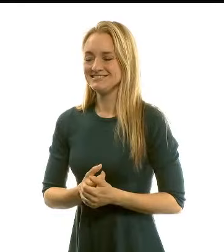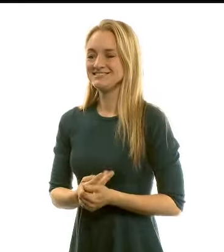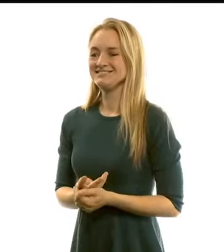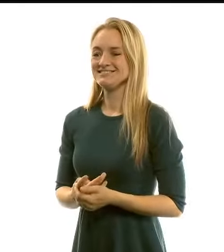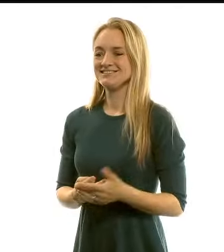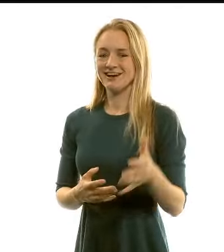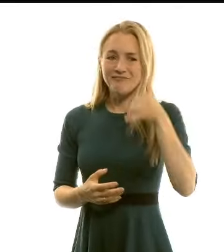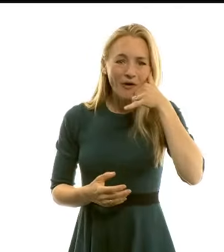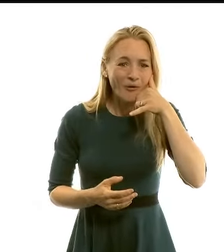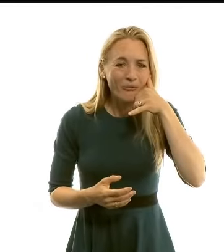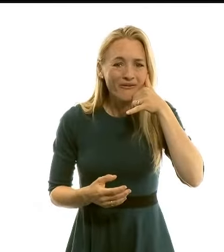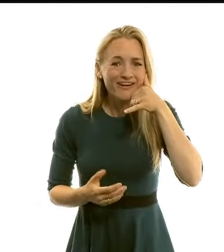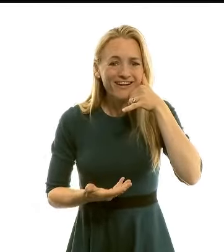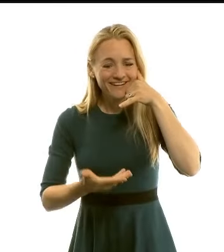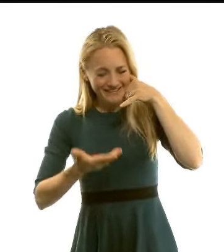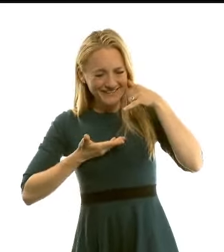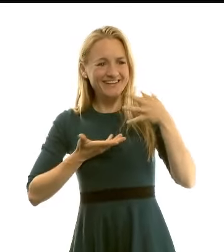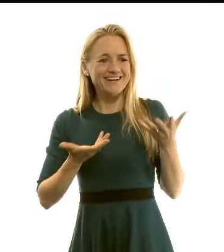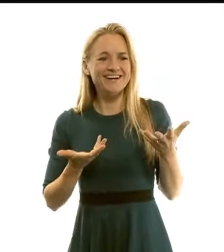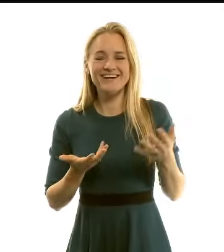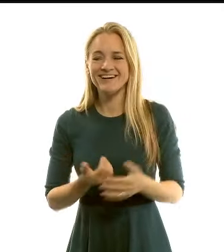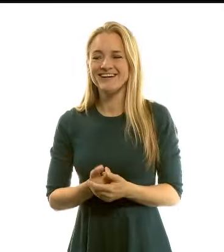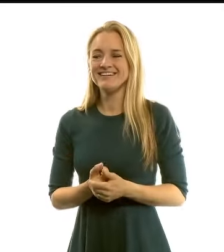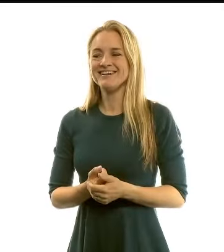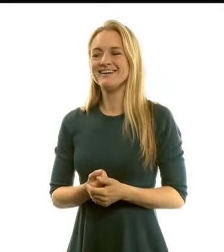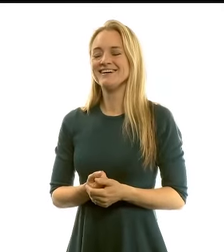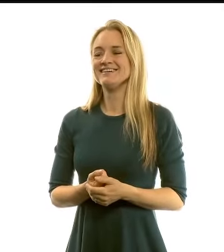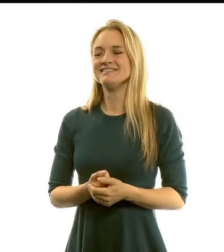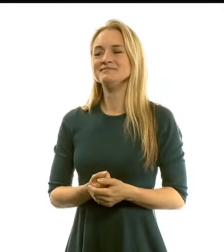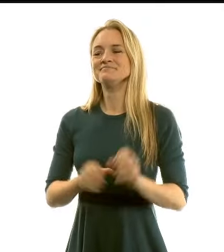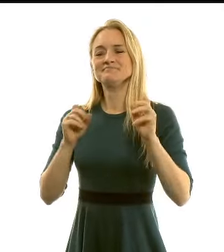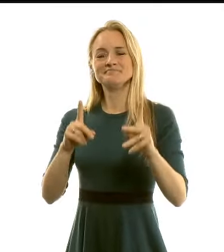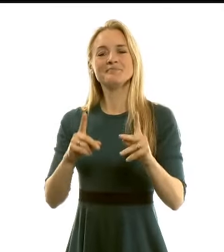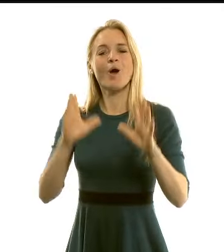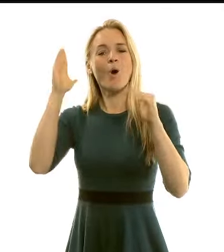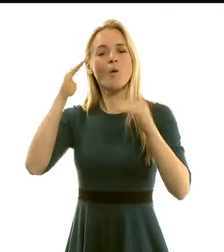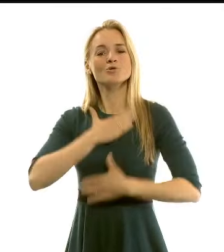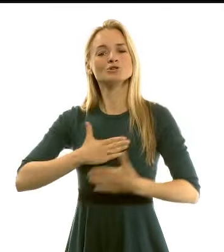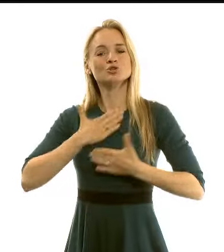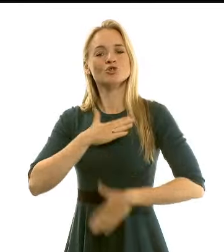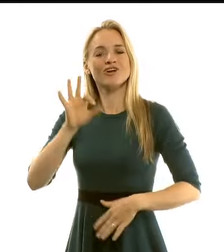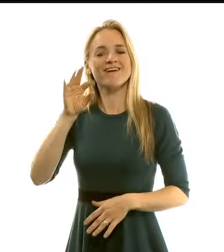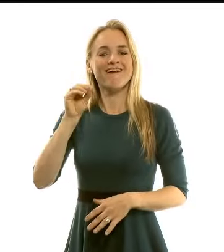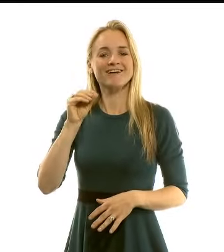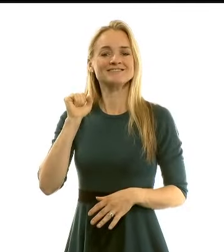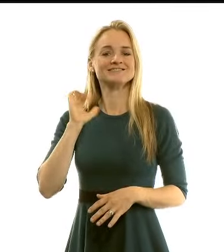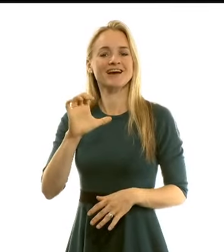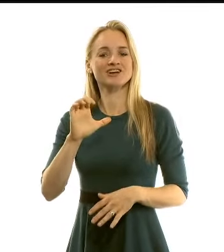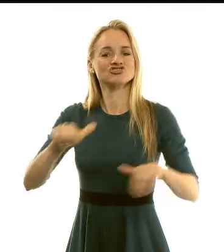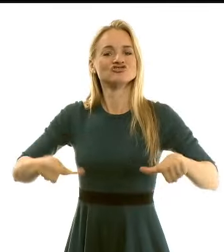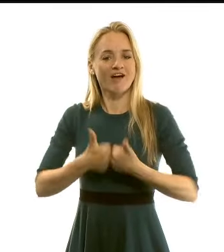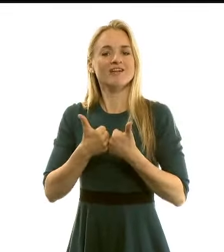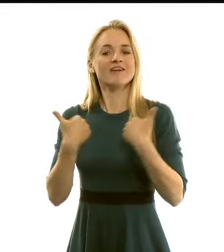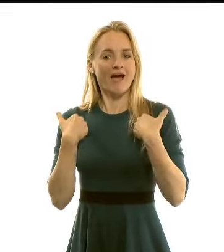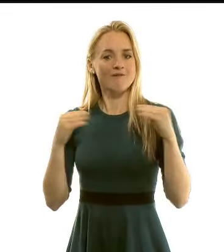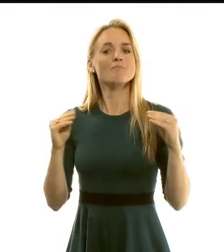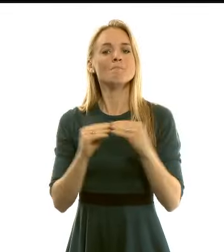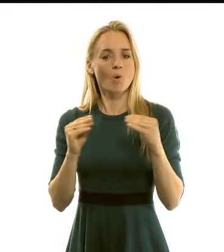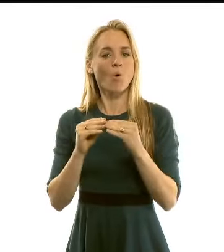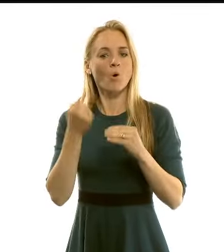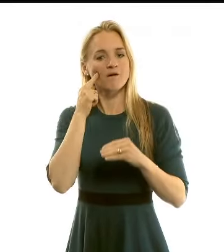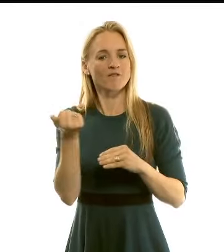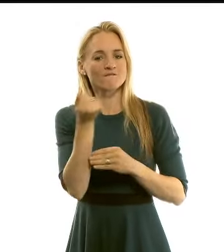Vic? All right, anyway, we've got to I move on. concede. All right, so if you enjoyed this 90-second challenge, we've got many more to come over the next few weeks